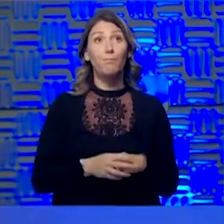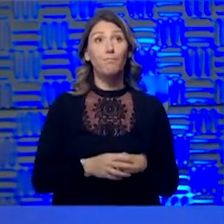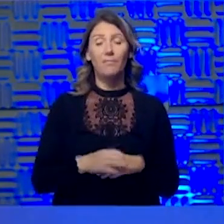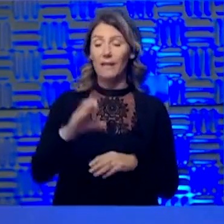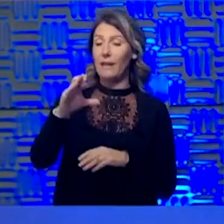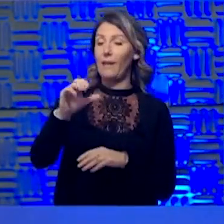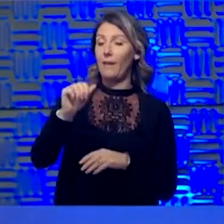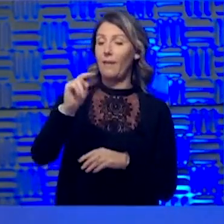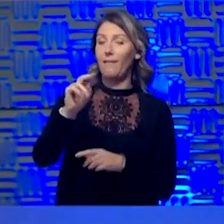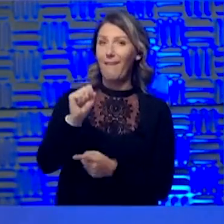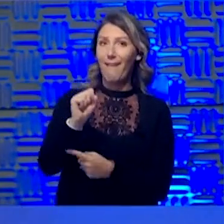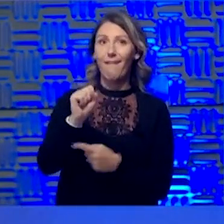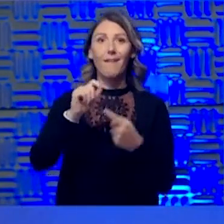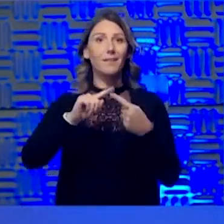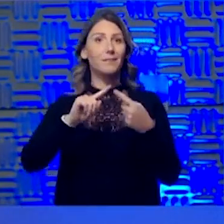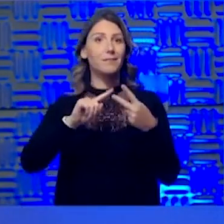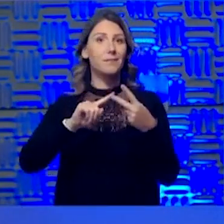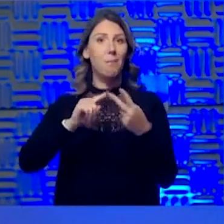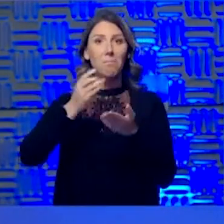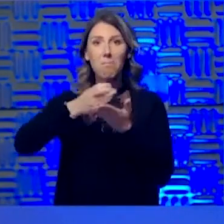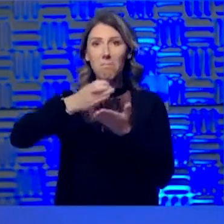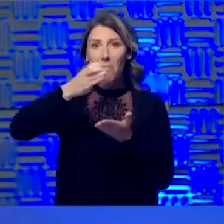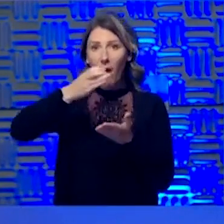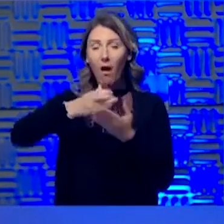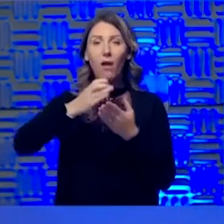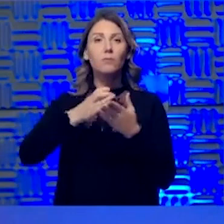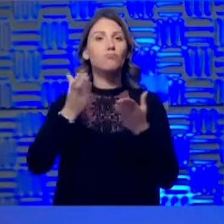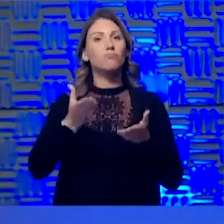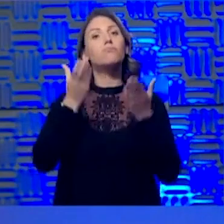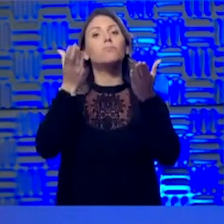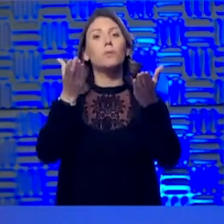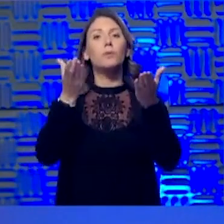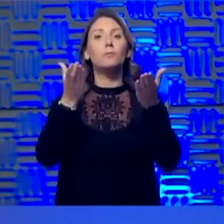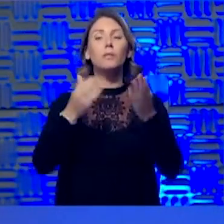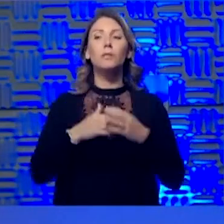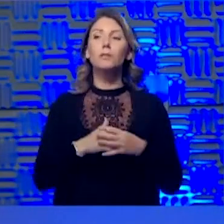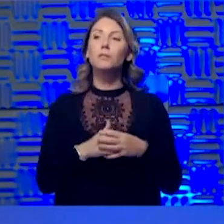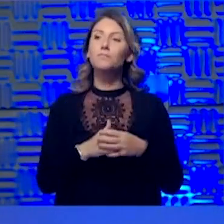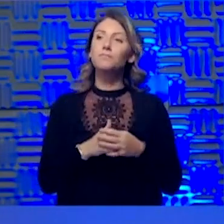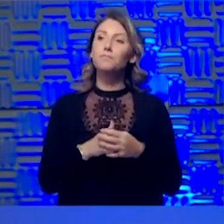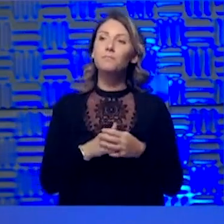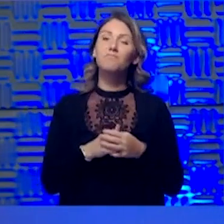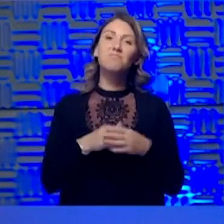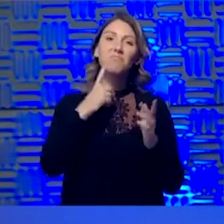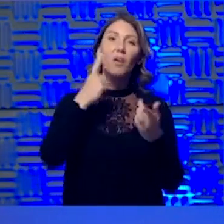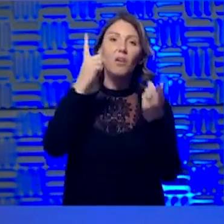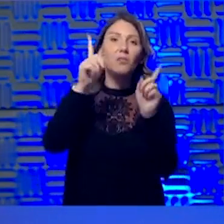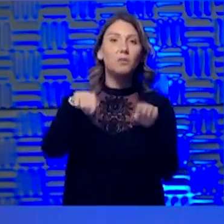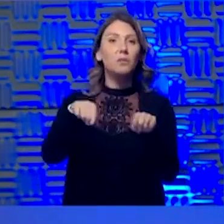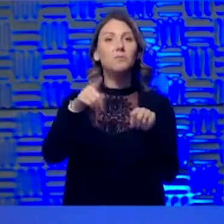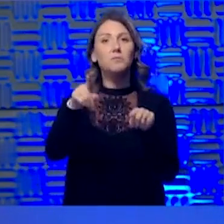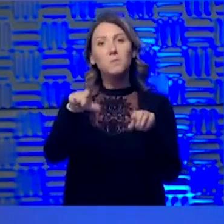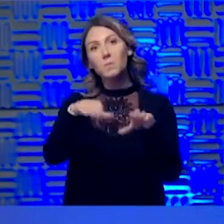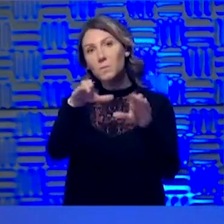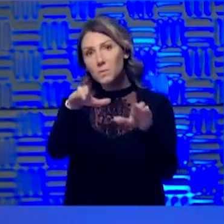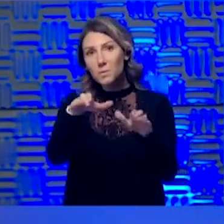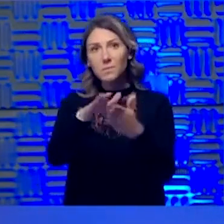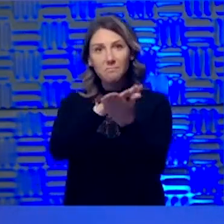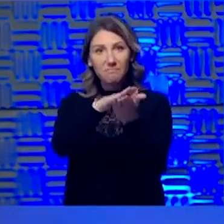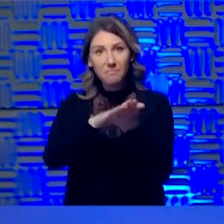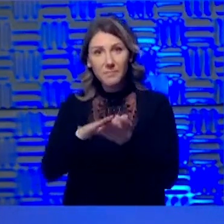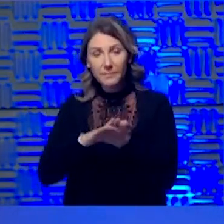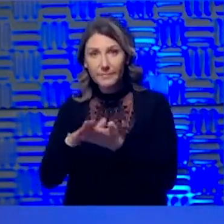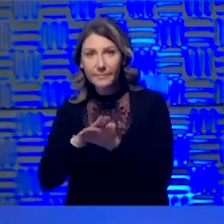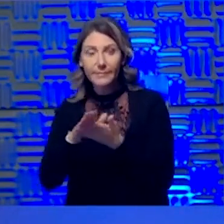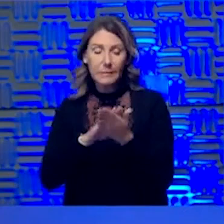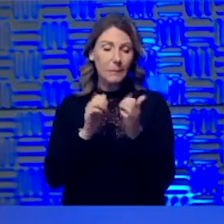and bottles, it's, been recommended or consensus maybe to do that, again, out of an abundance of caution, wipe it down